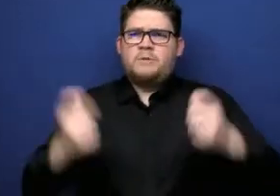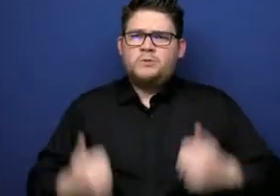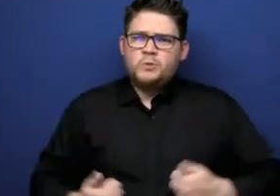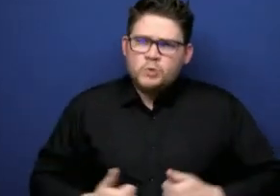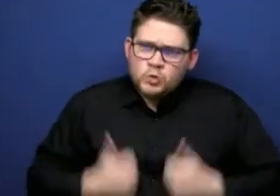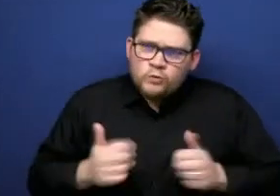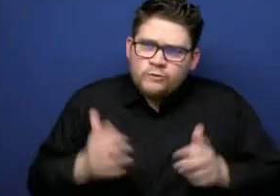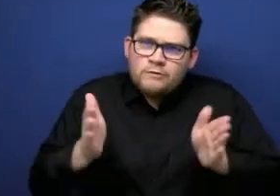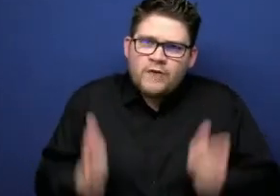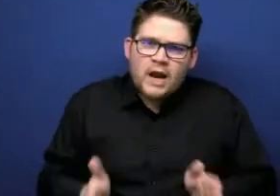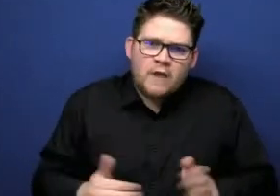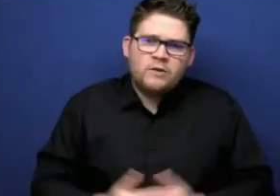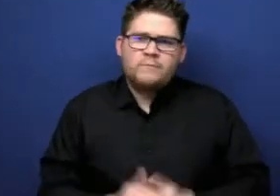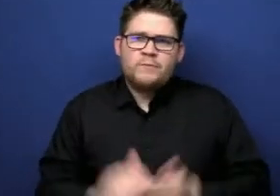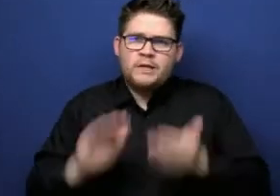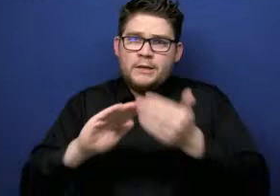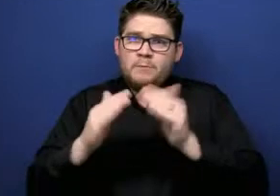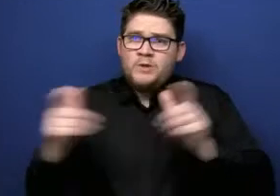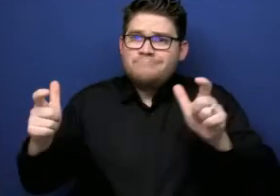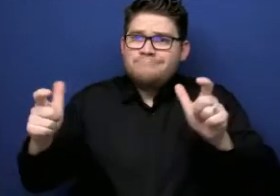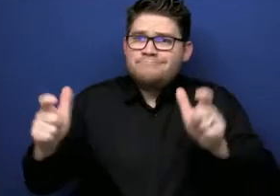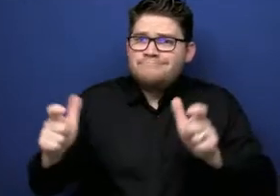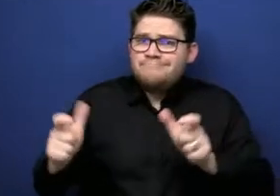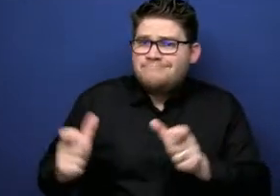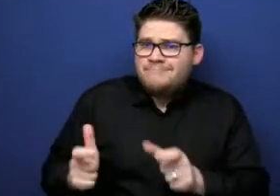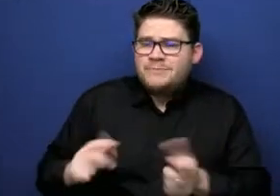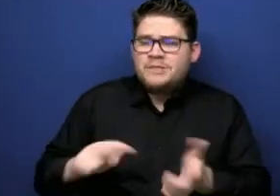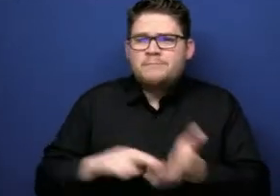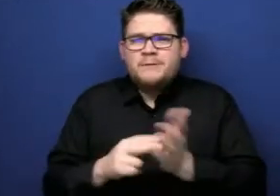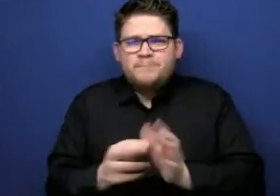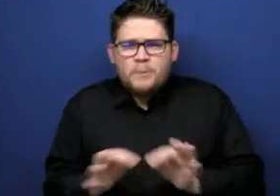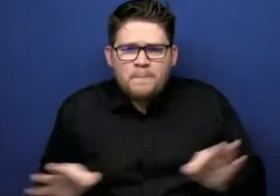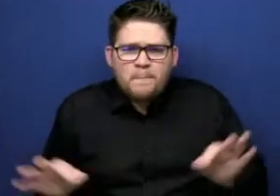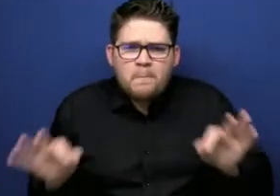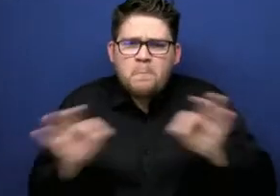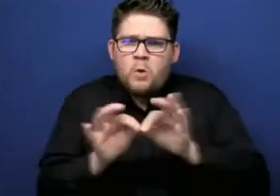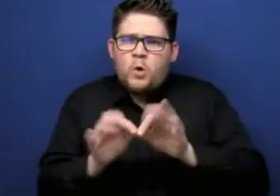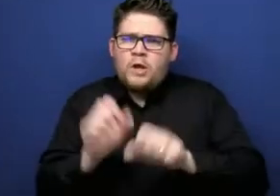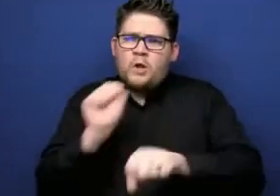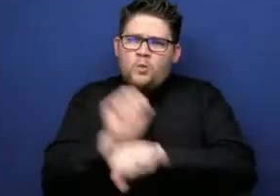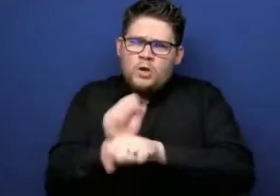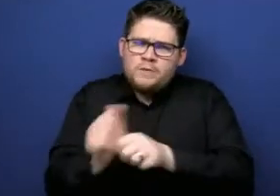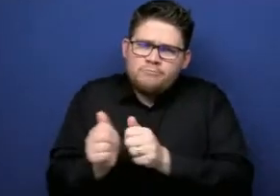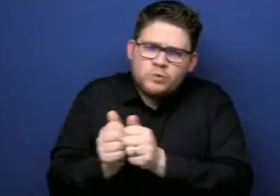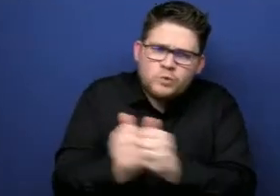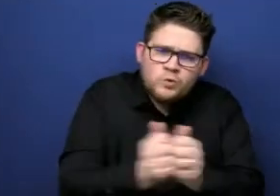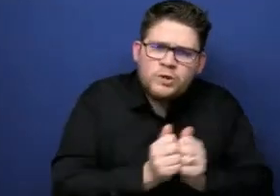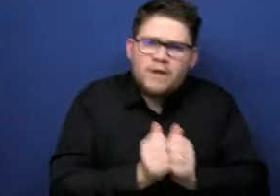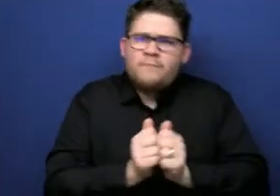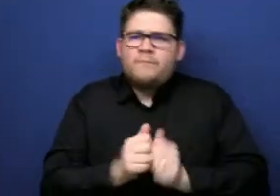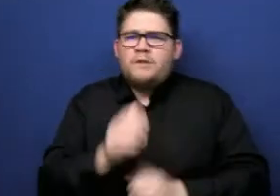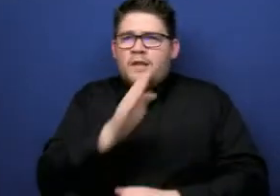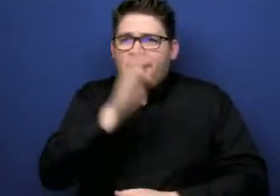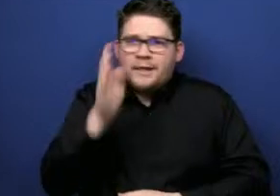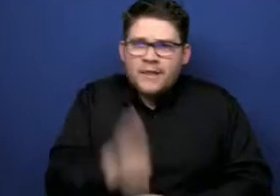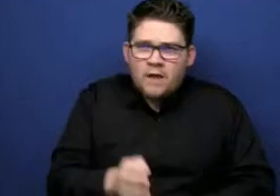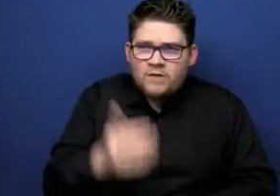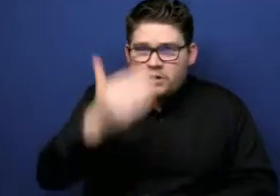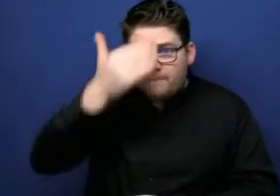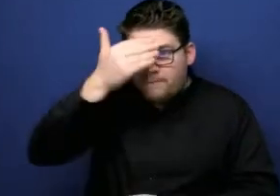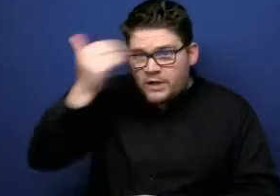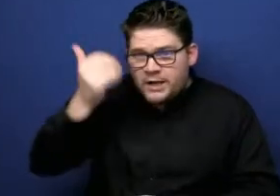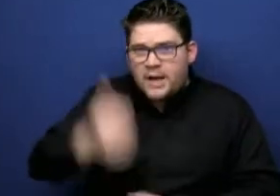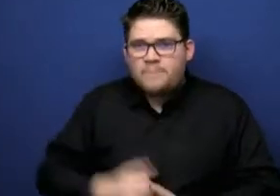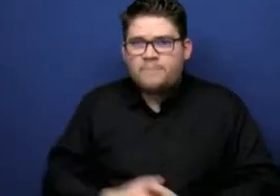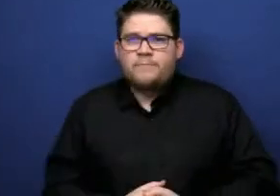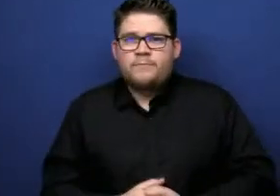work together and carry that message forward that we will never forget and it will never happen again. Especially